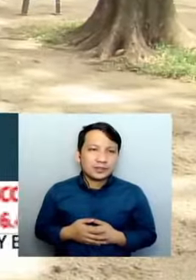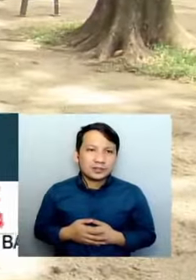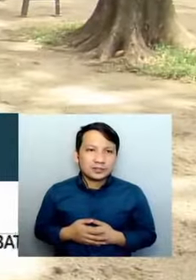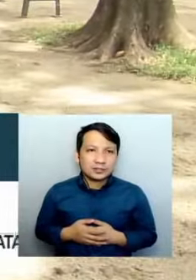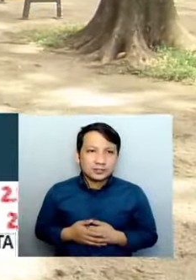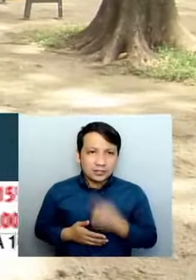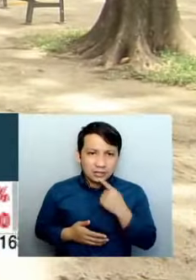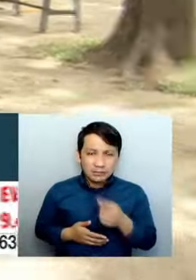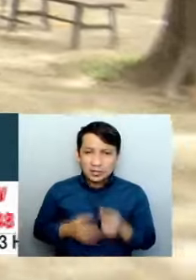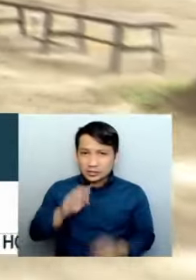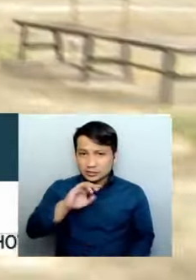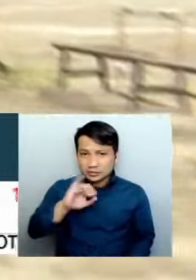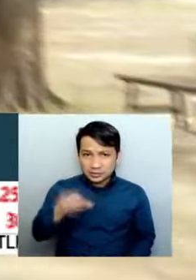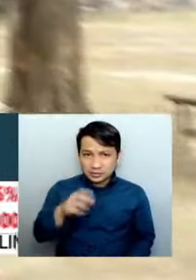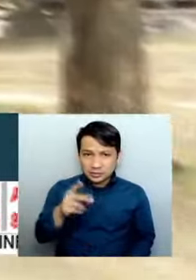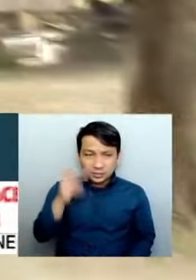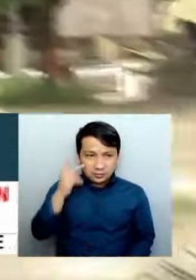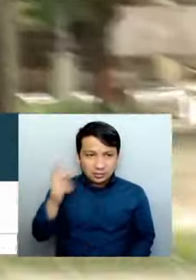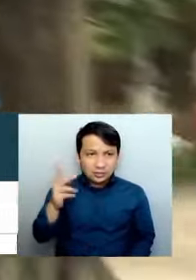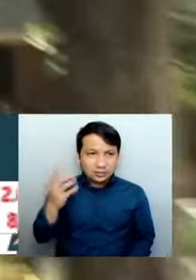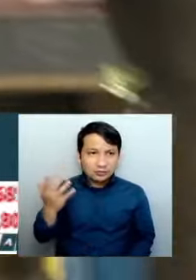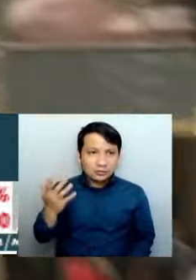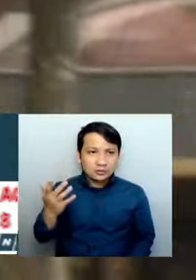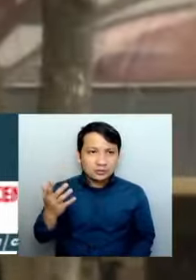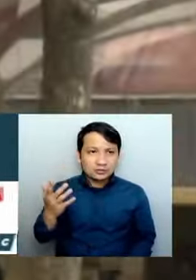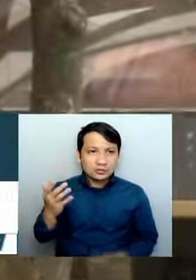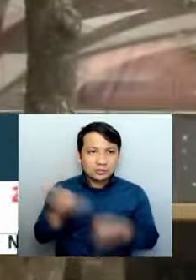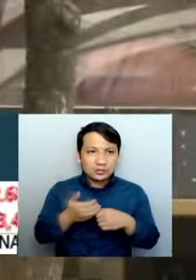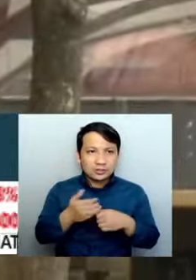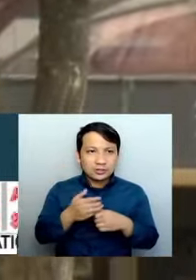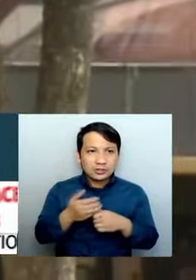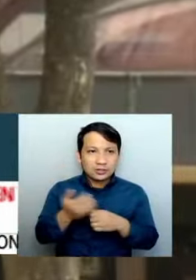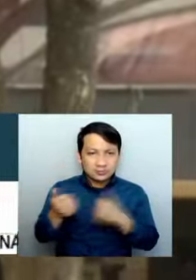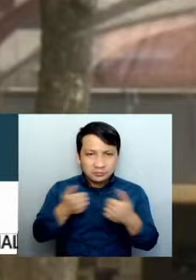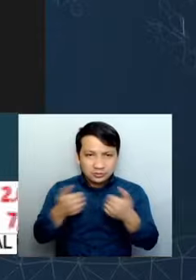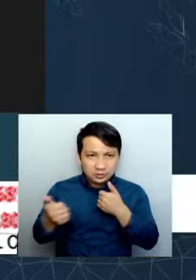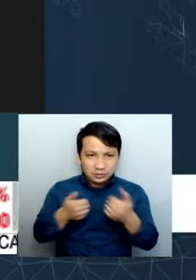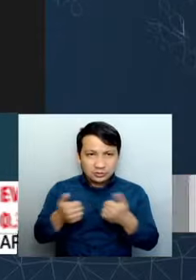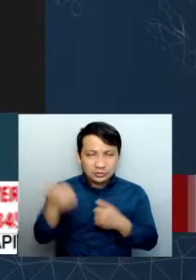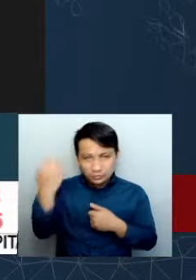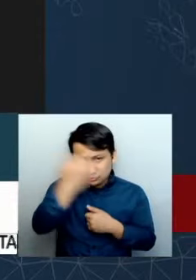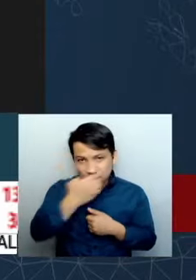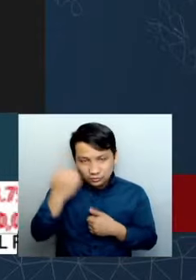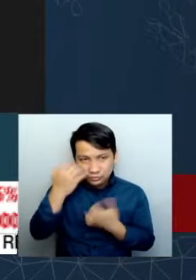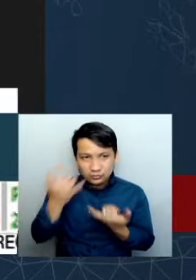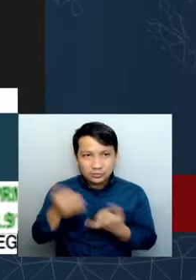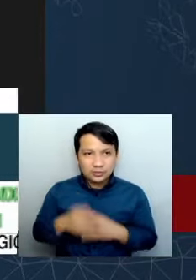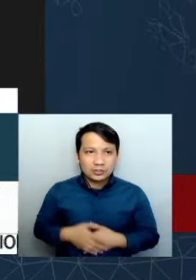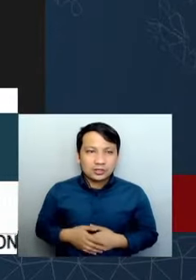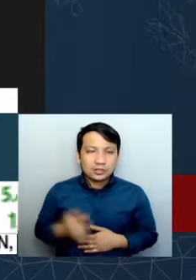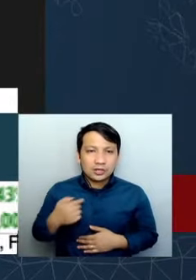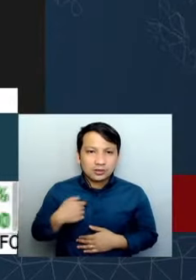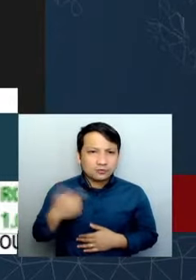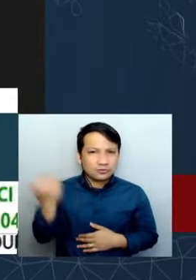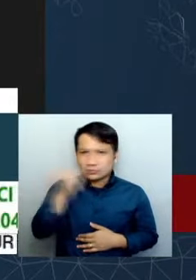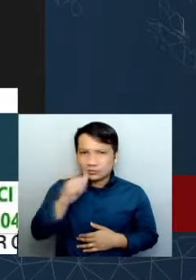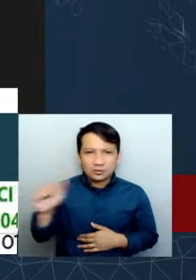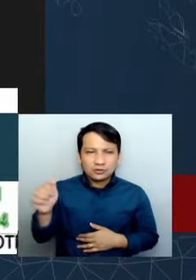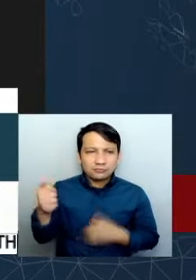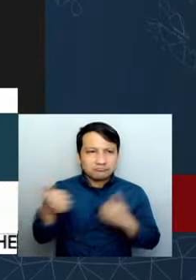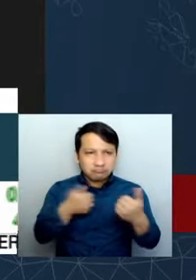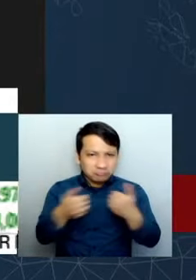who has been shattering his own Philippine records in various competitions in Europe this year. Every competition I go, I want to win.